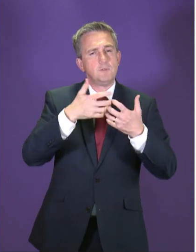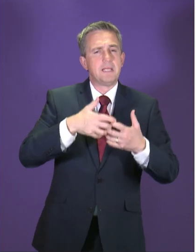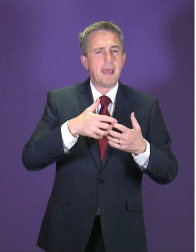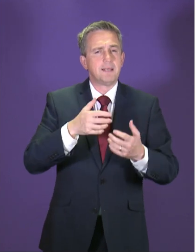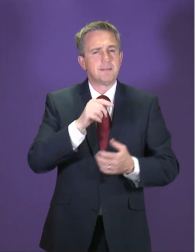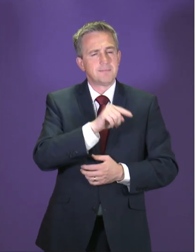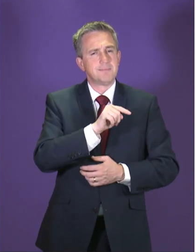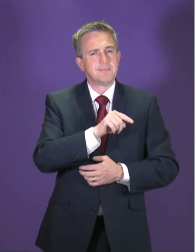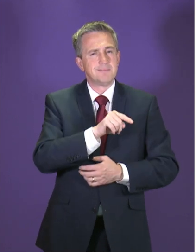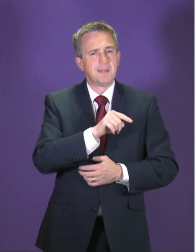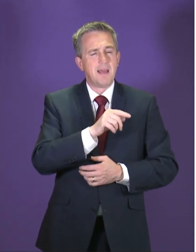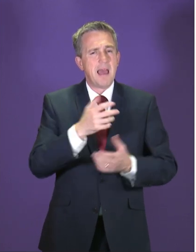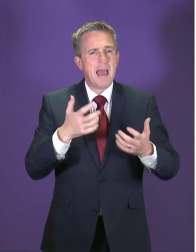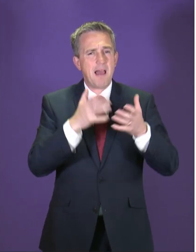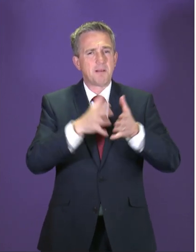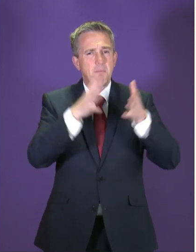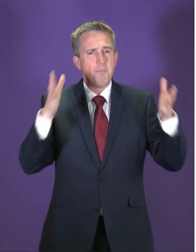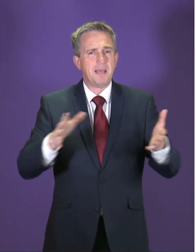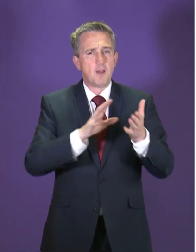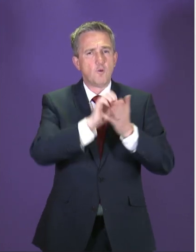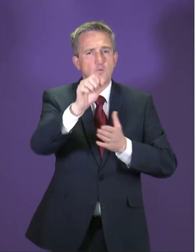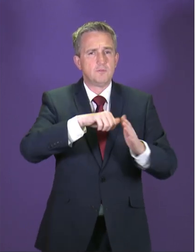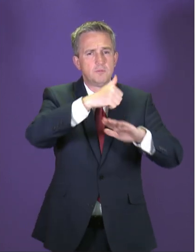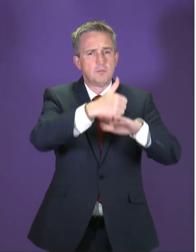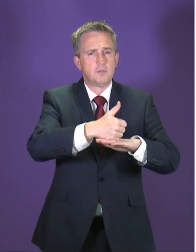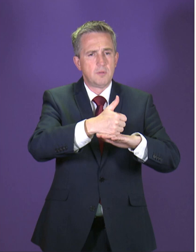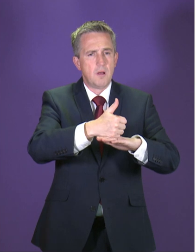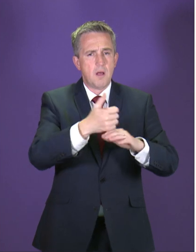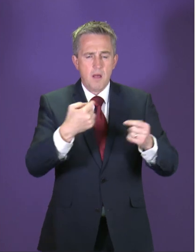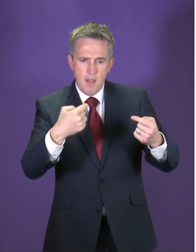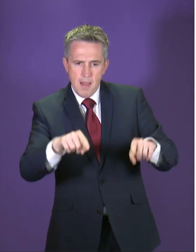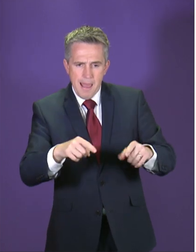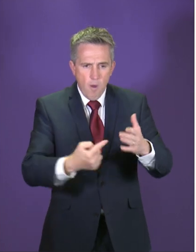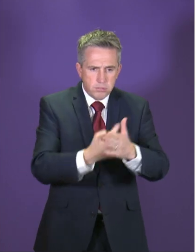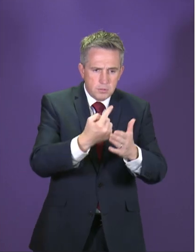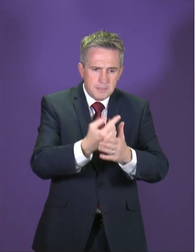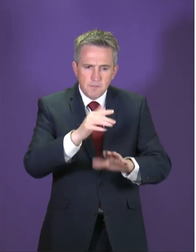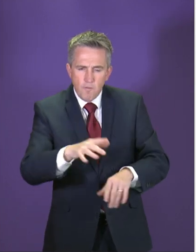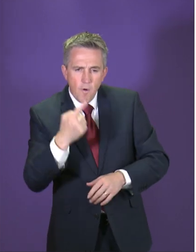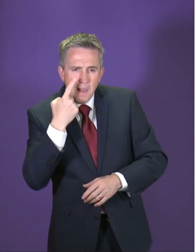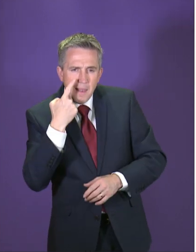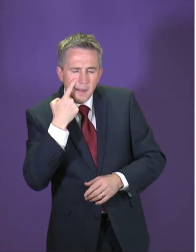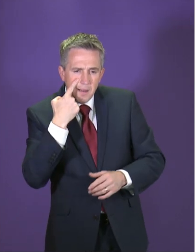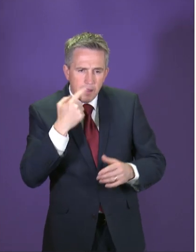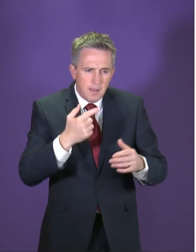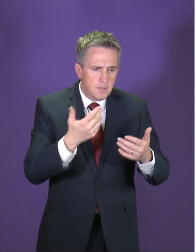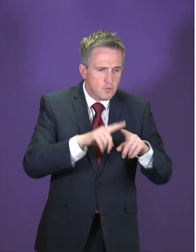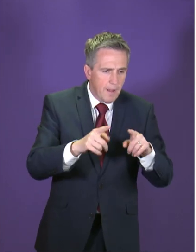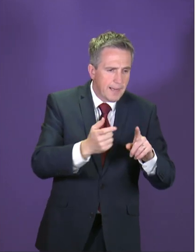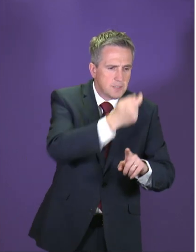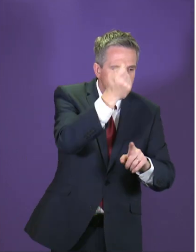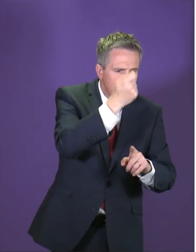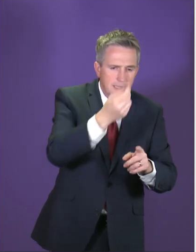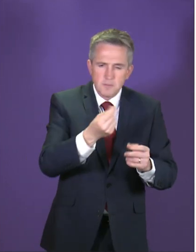big cultural institutions become something like laboratories in which there are some successes,